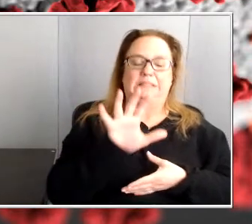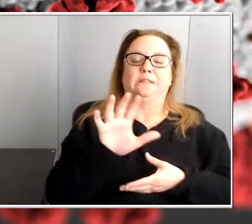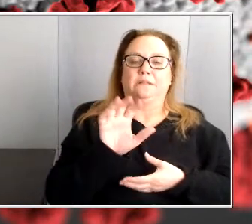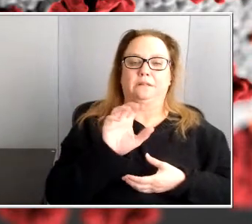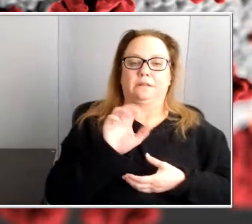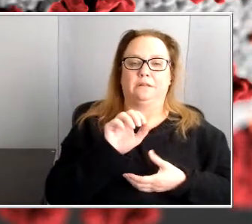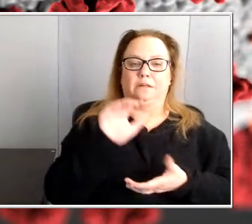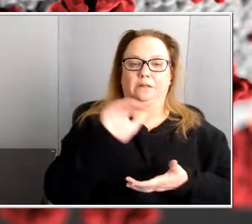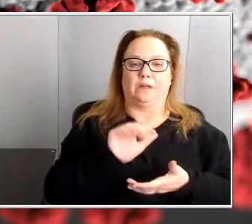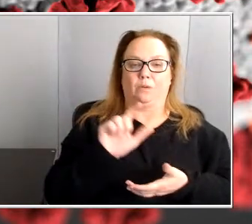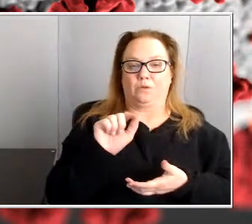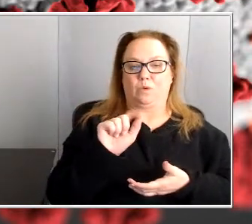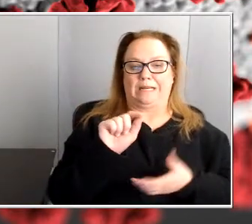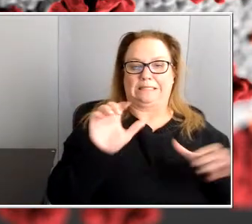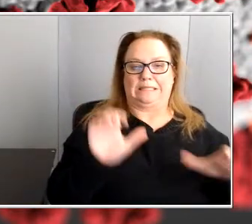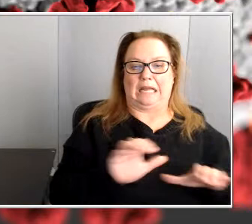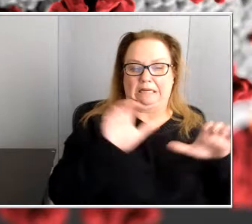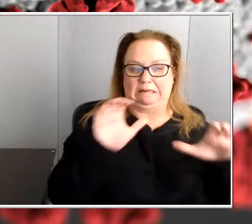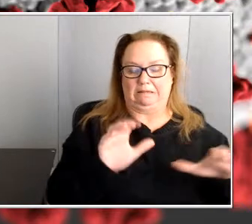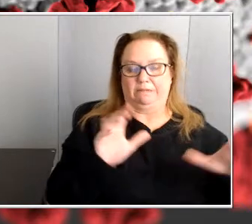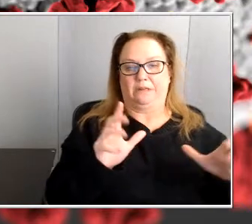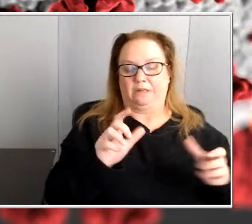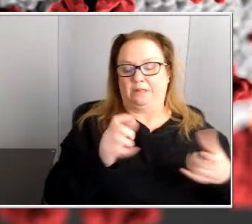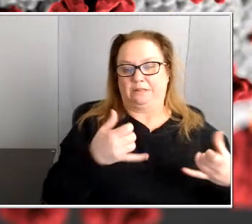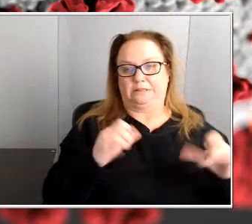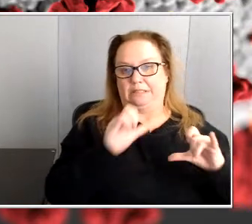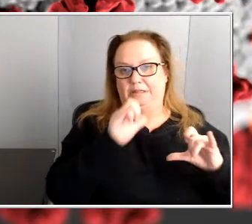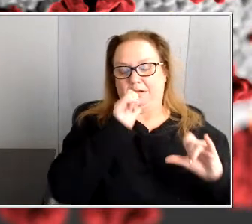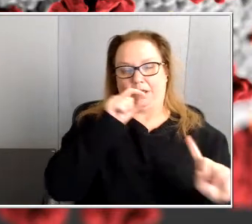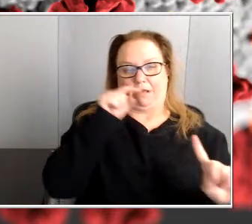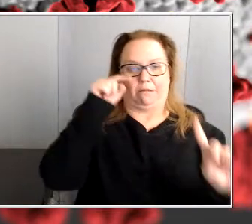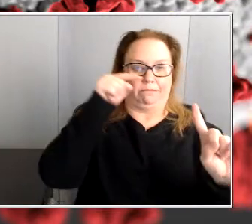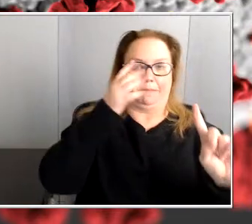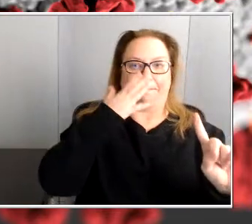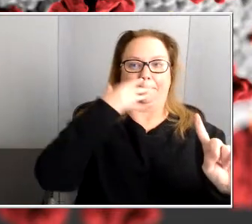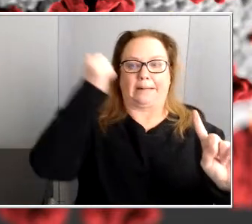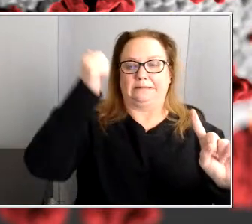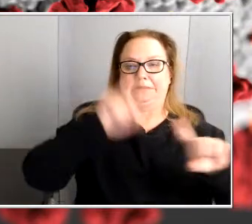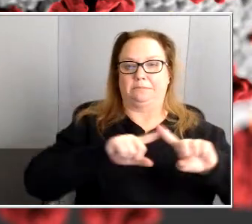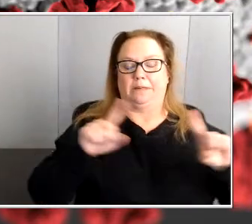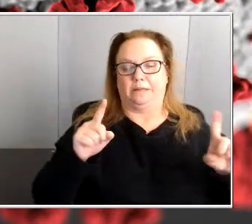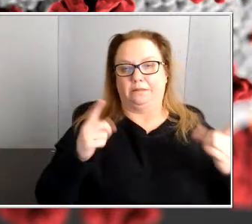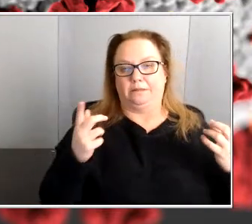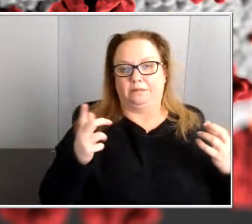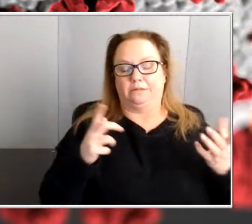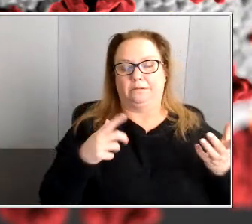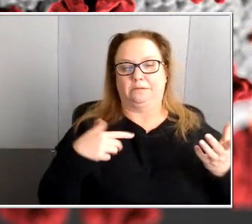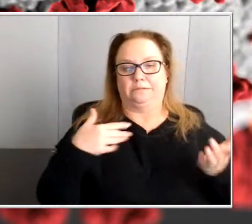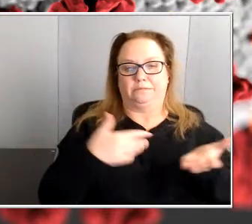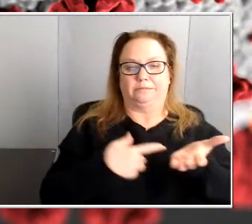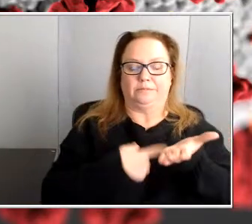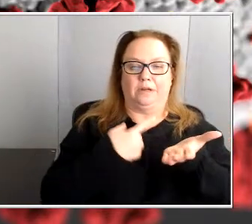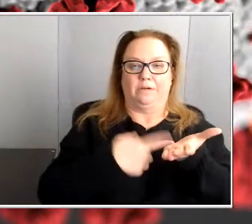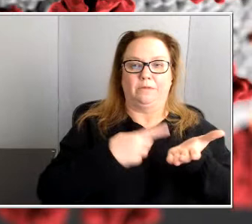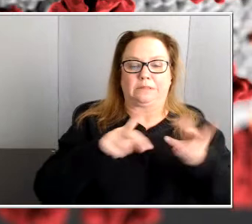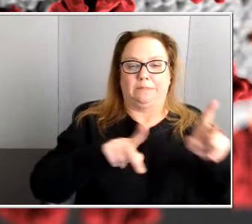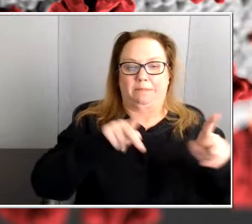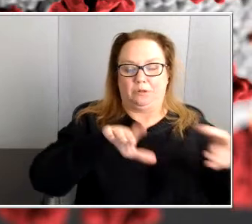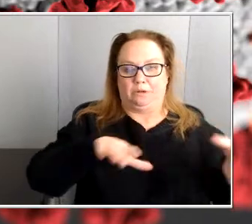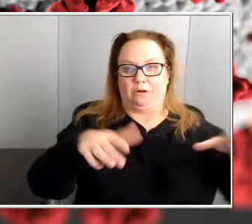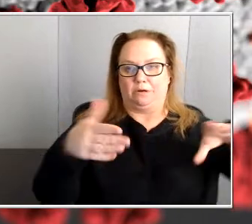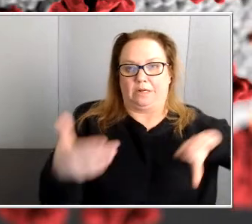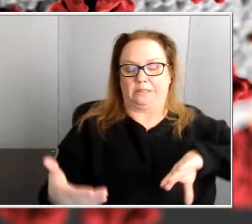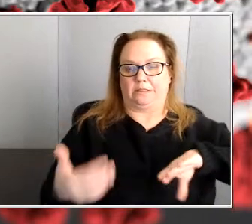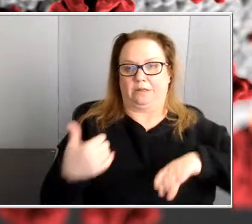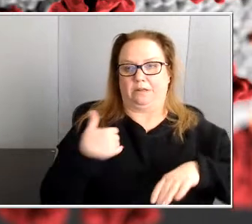the 20s. Certainly still not where we want it to be yet, but still occasionally we see someone pass away. I think our last death